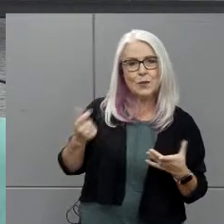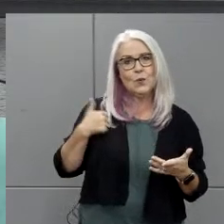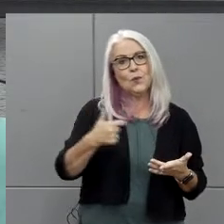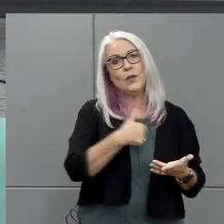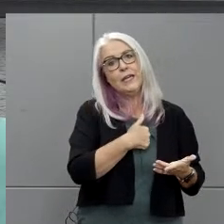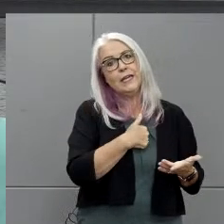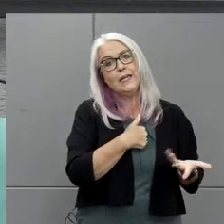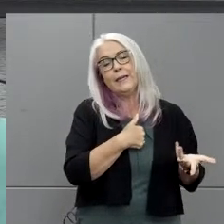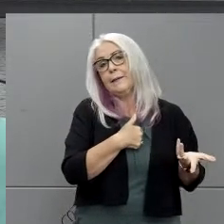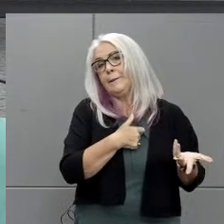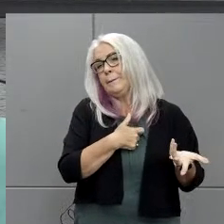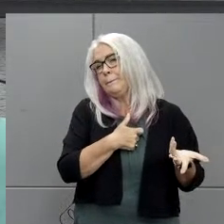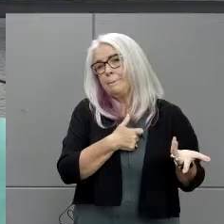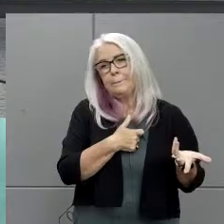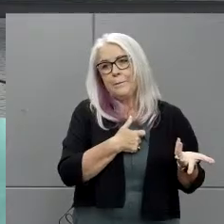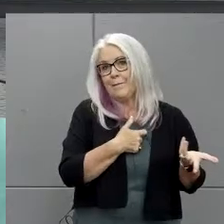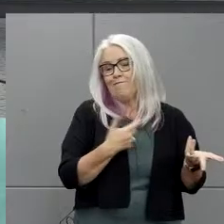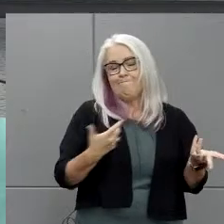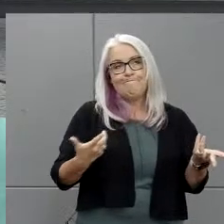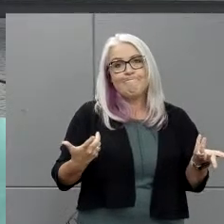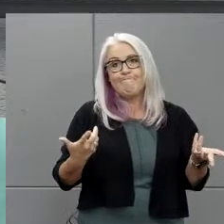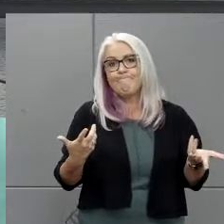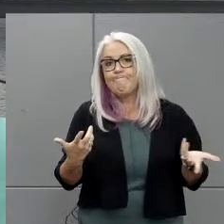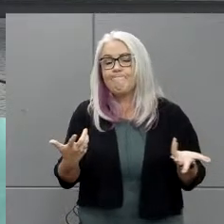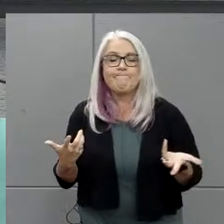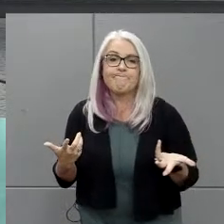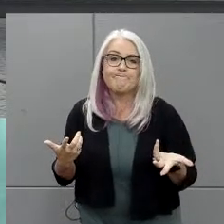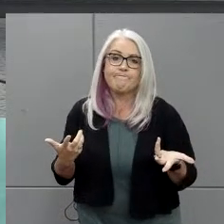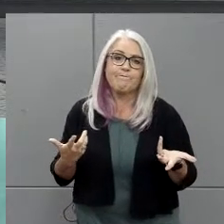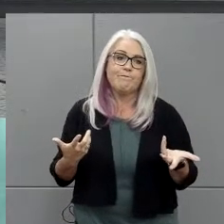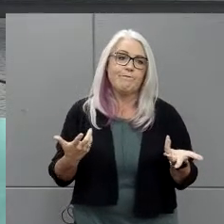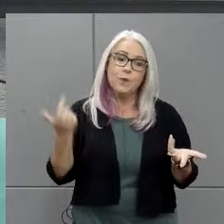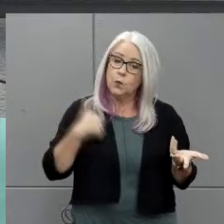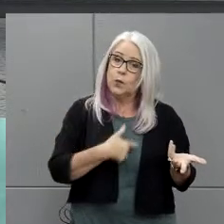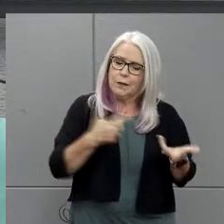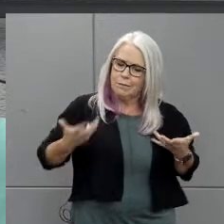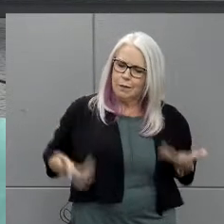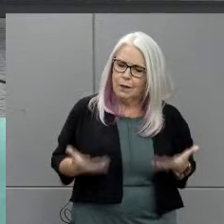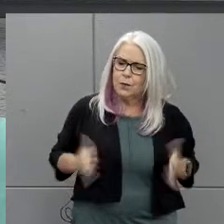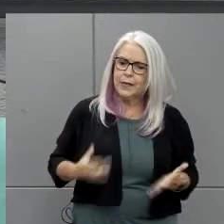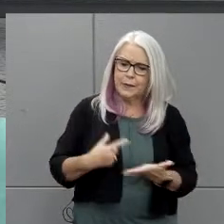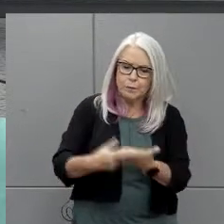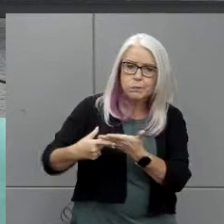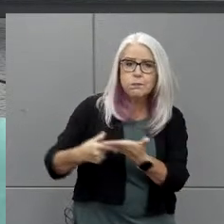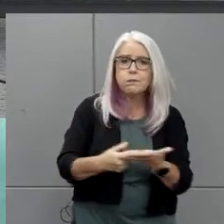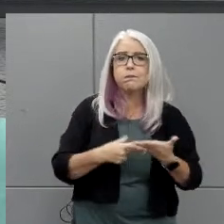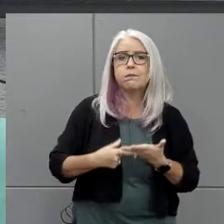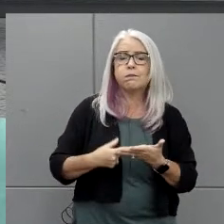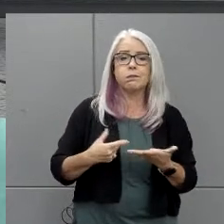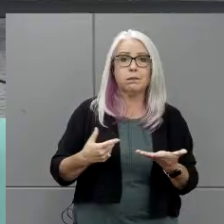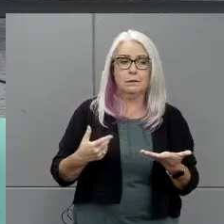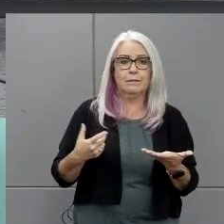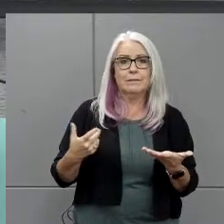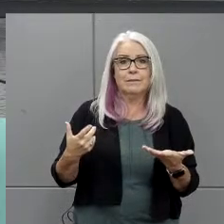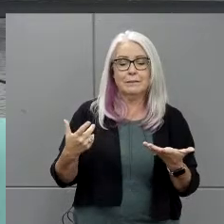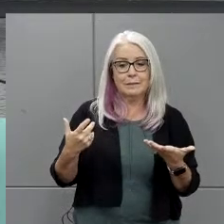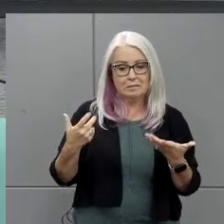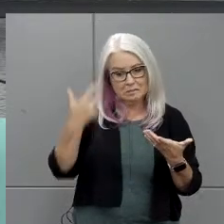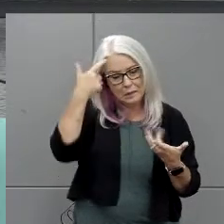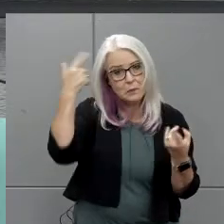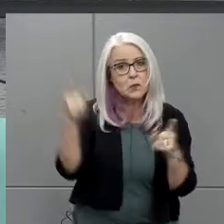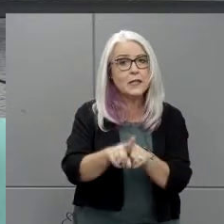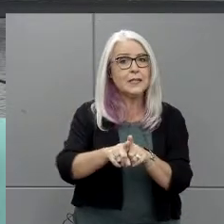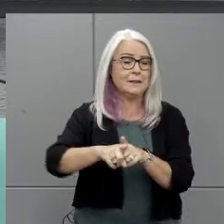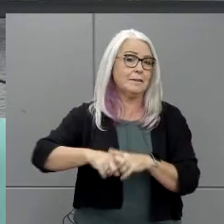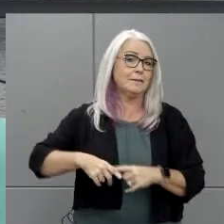bringing back into play things that we overwhelmingly expressed displeasure on. And then